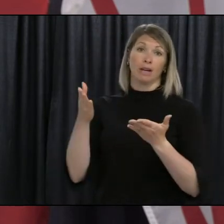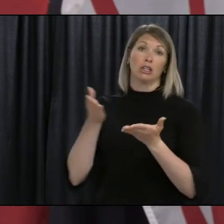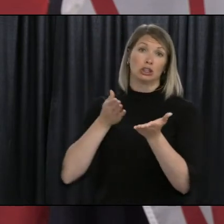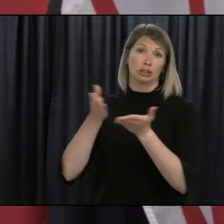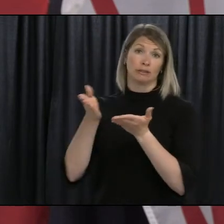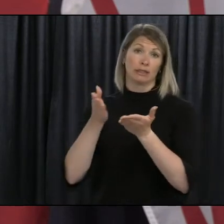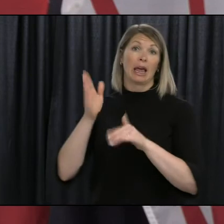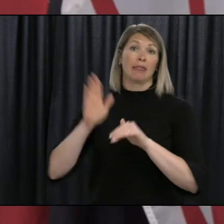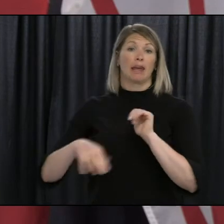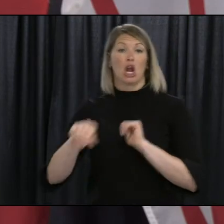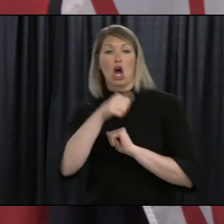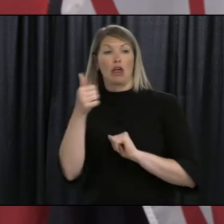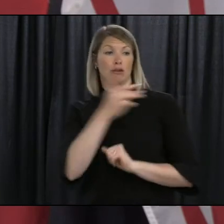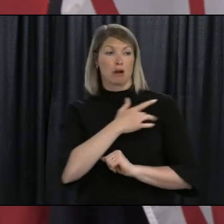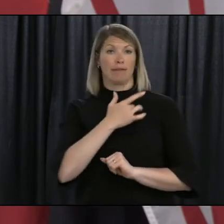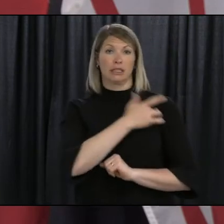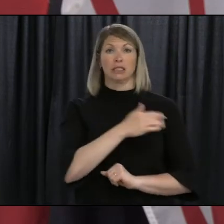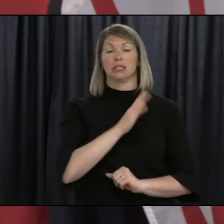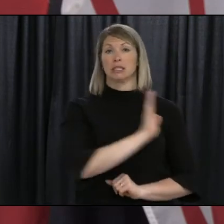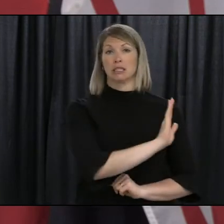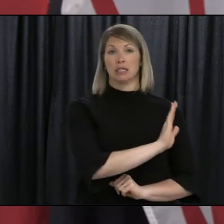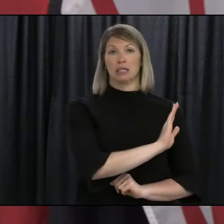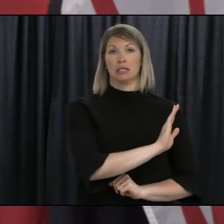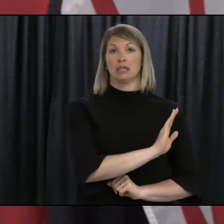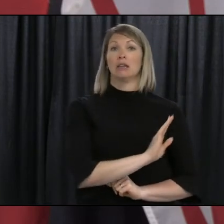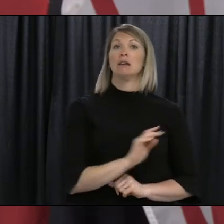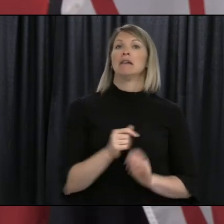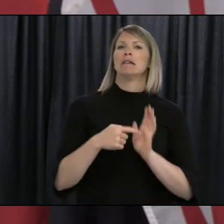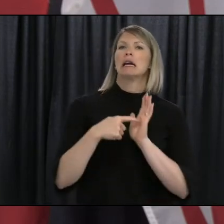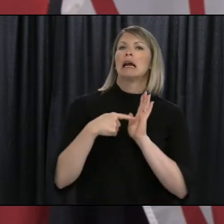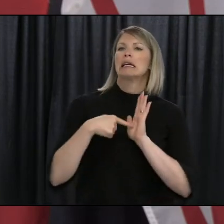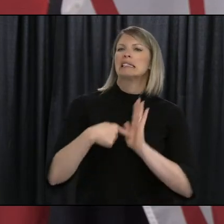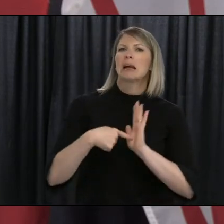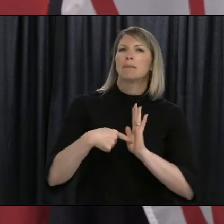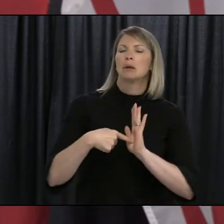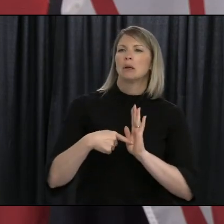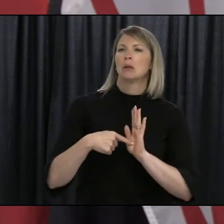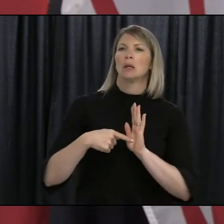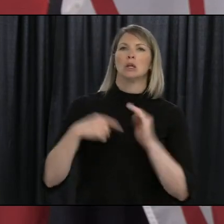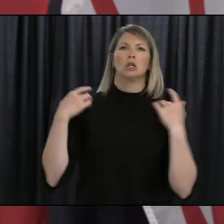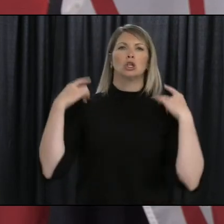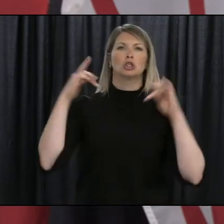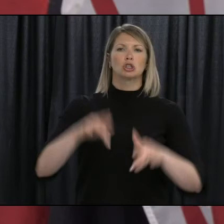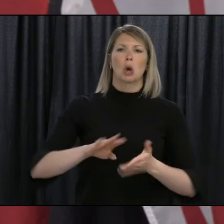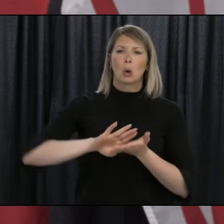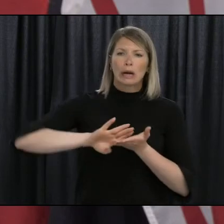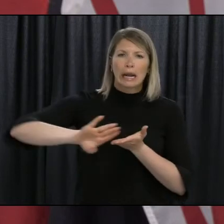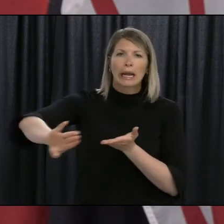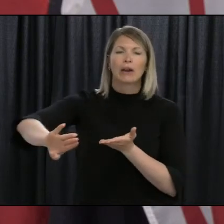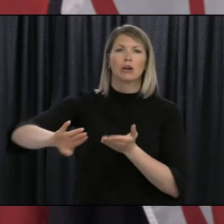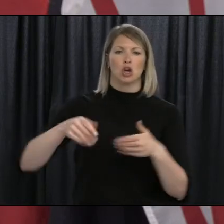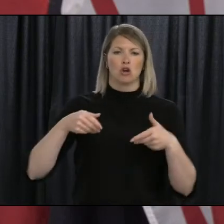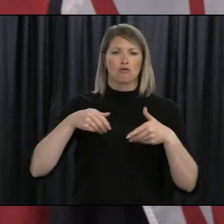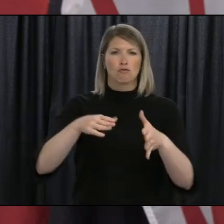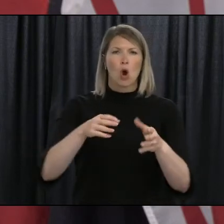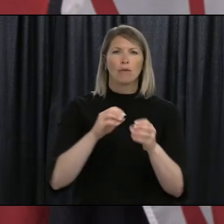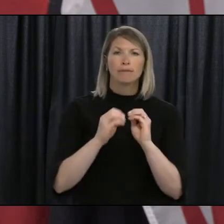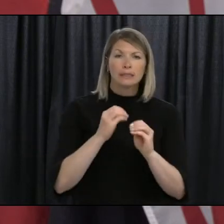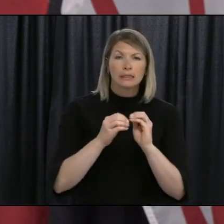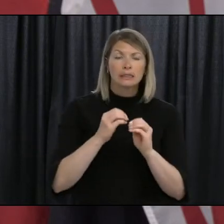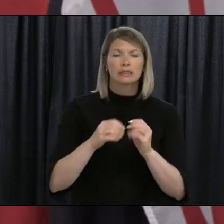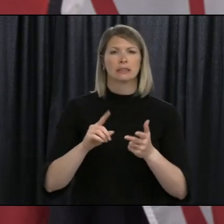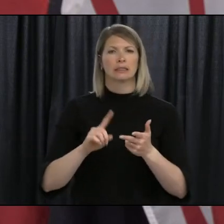We've got considerably more snow clearing requirements and road maintenance. We've got coastal ferries